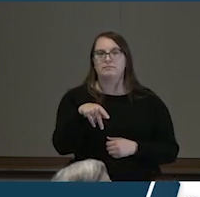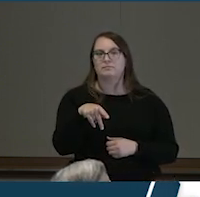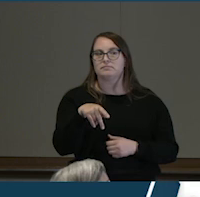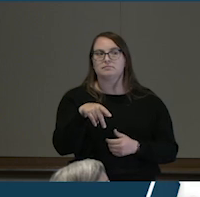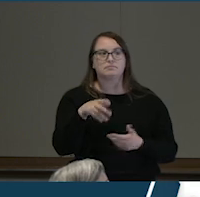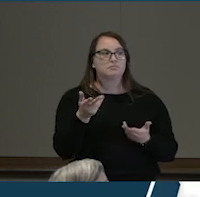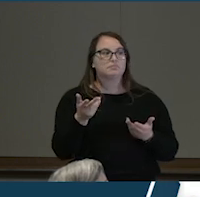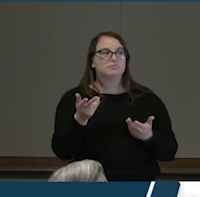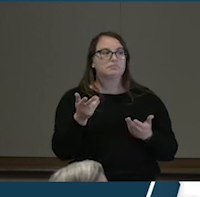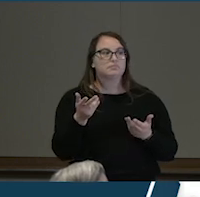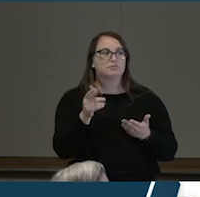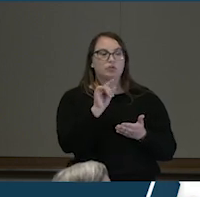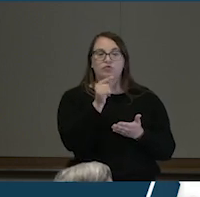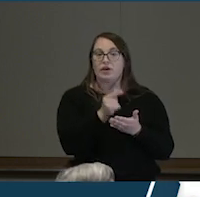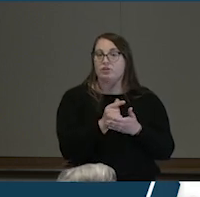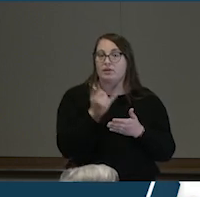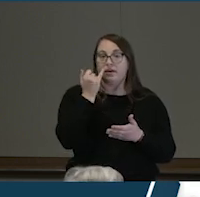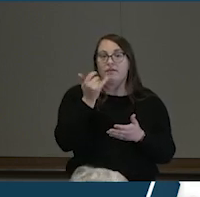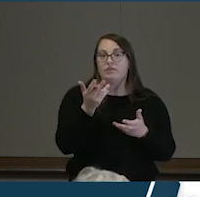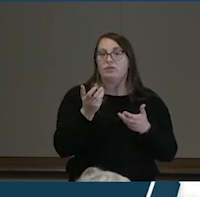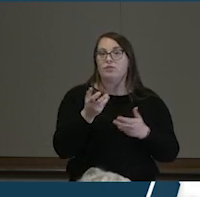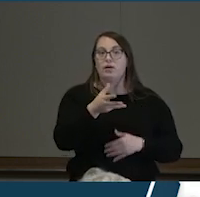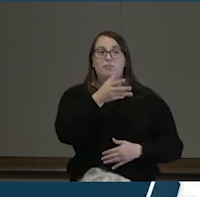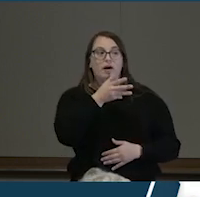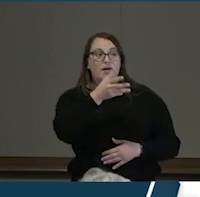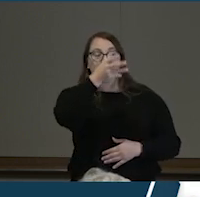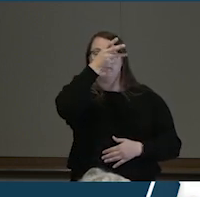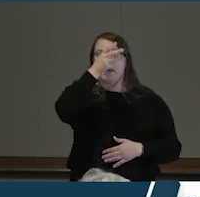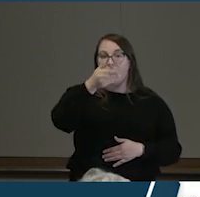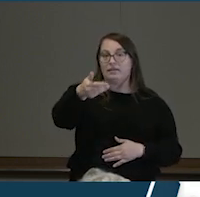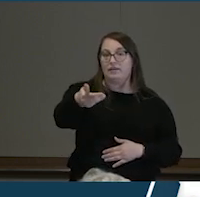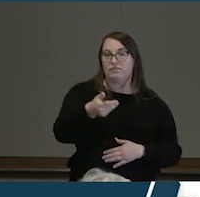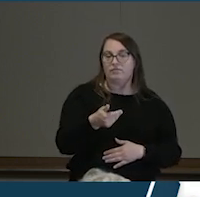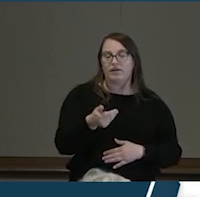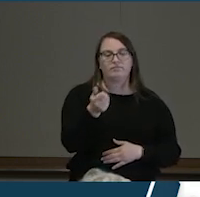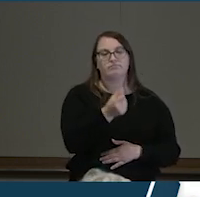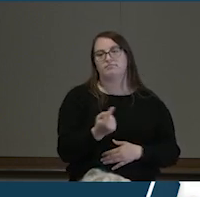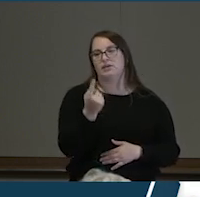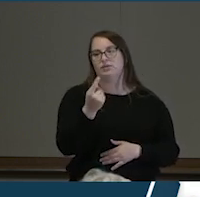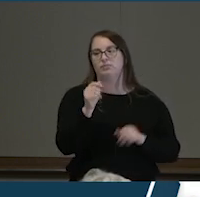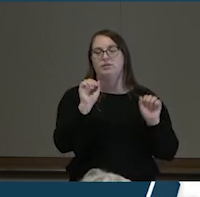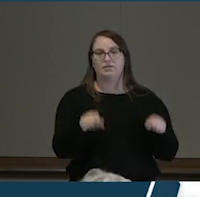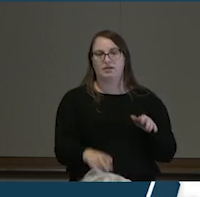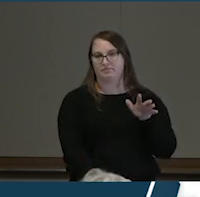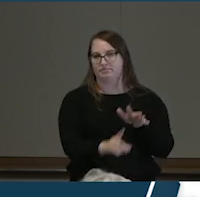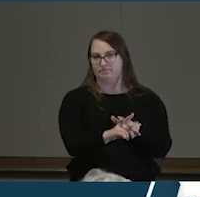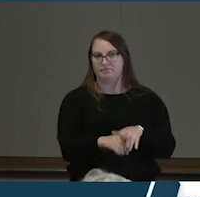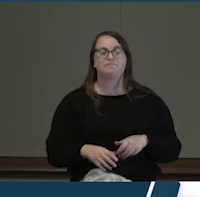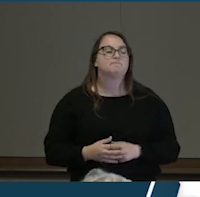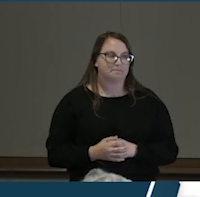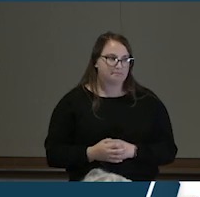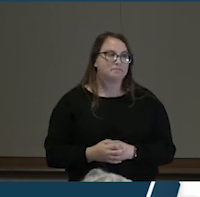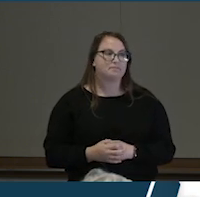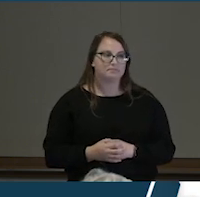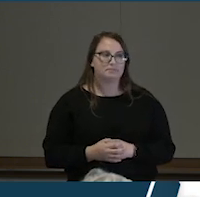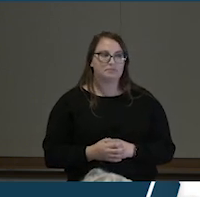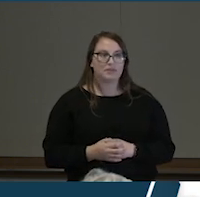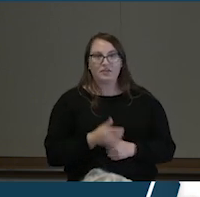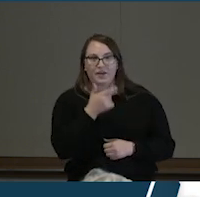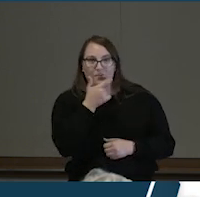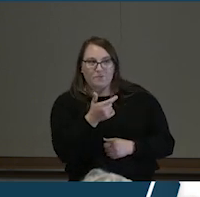want to invite, your mom, your dad, your whatever. Anybody that you want is invited to attend, to watch your